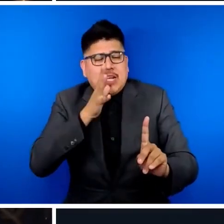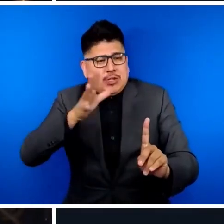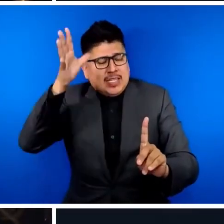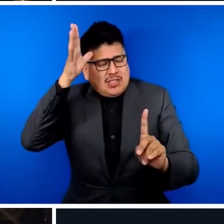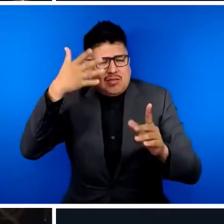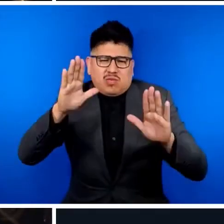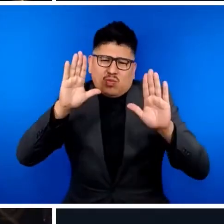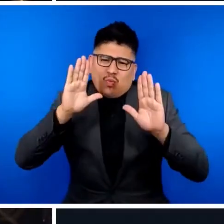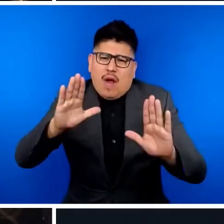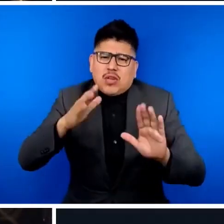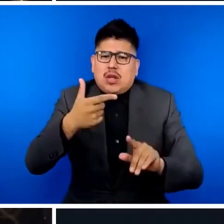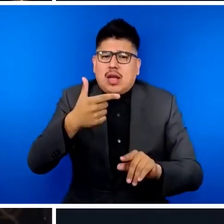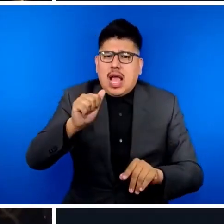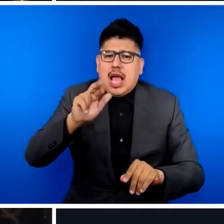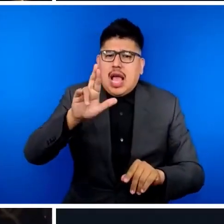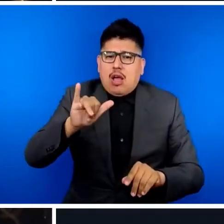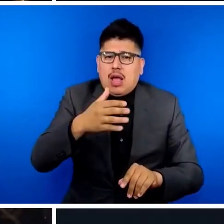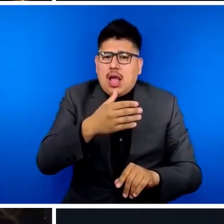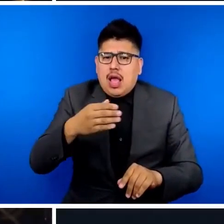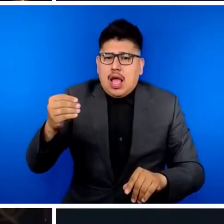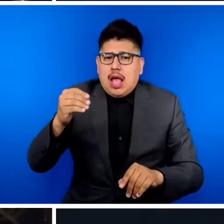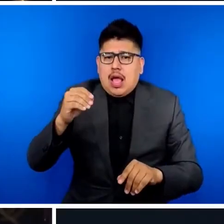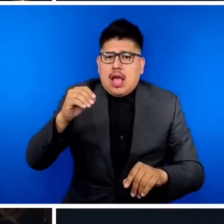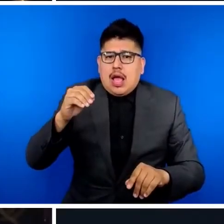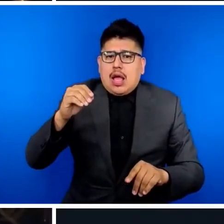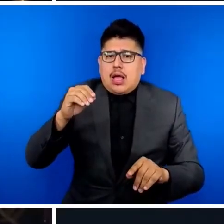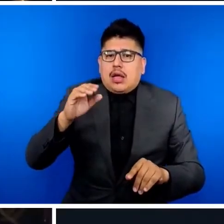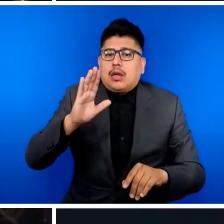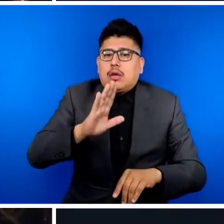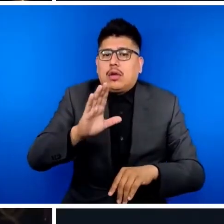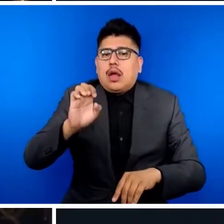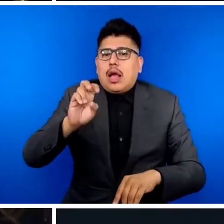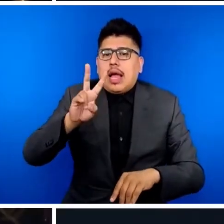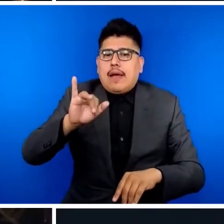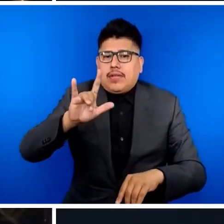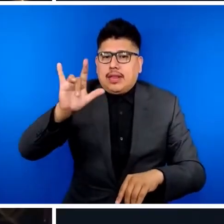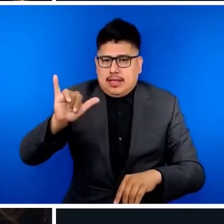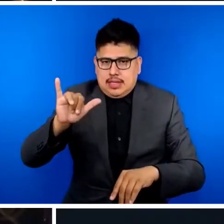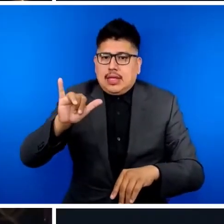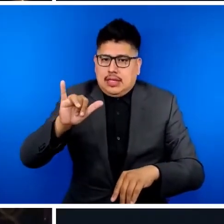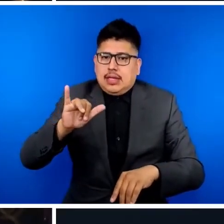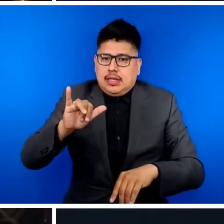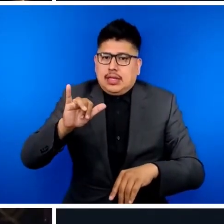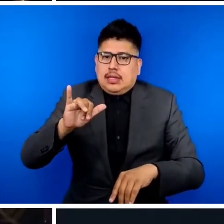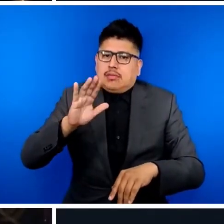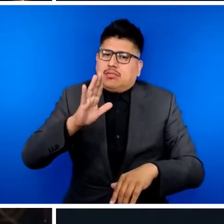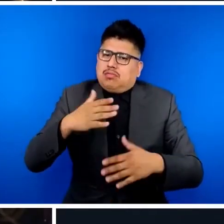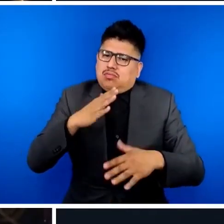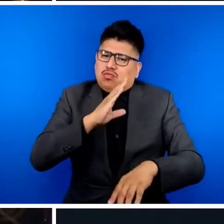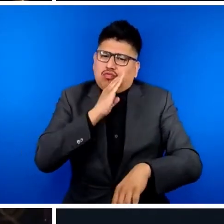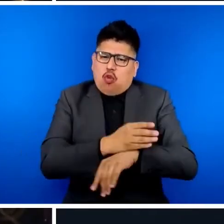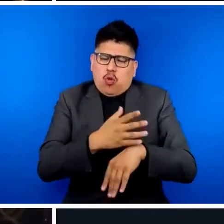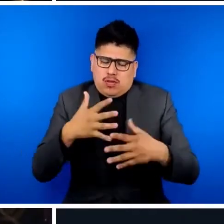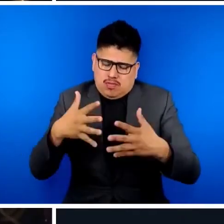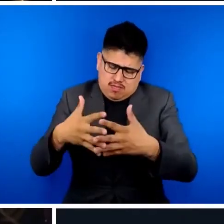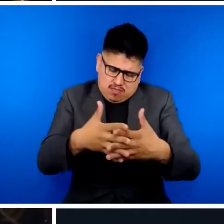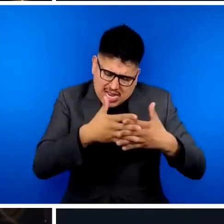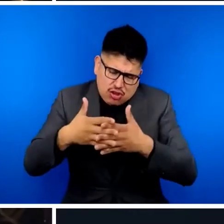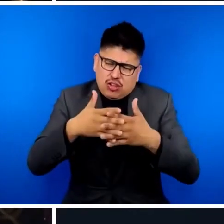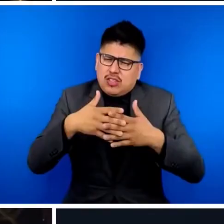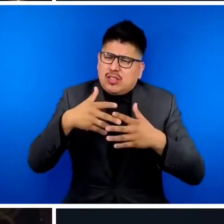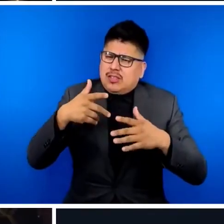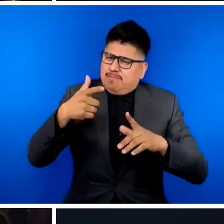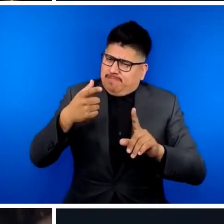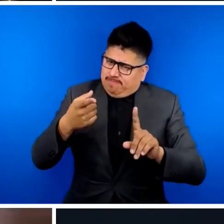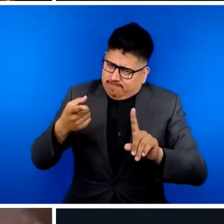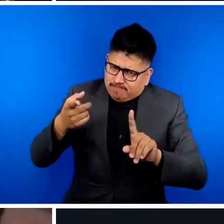Evalie. Your daughter was a true American patriot, and she will be greatly missed. She was a great person. I saw reports on her. They've never